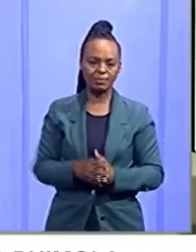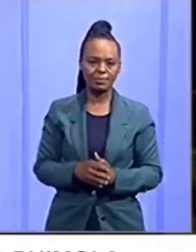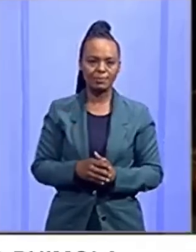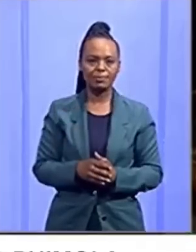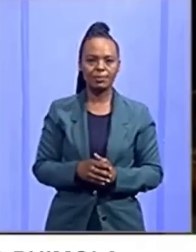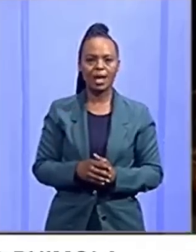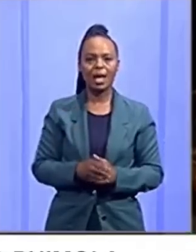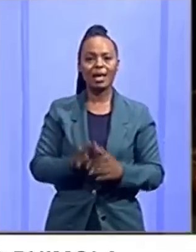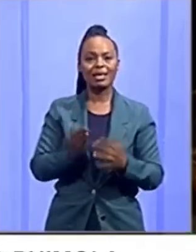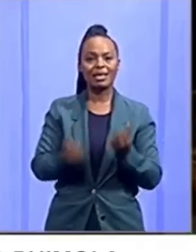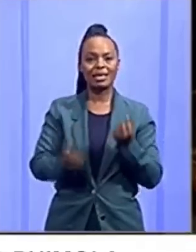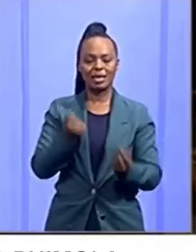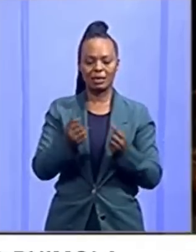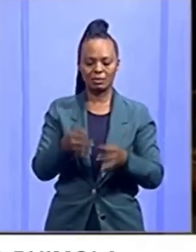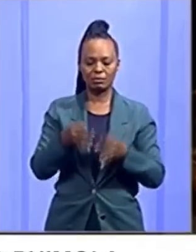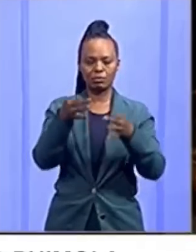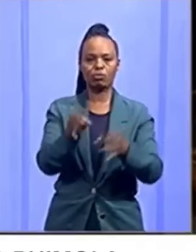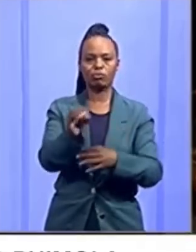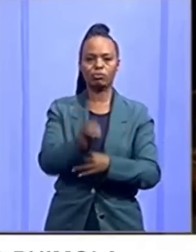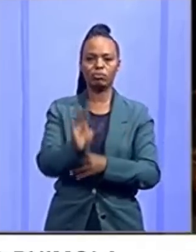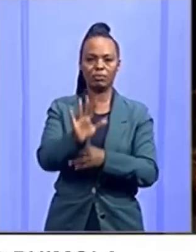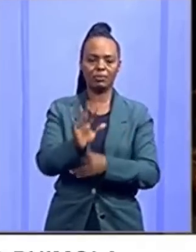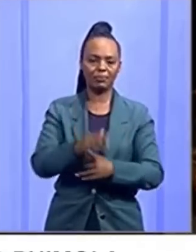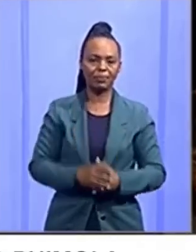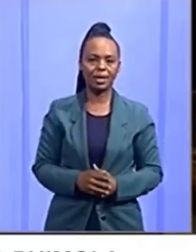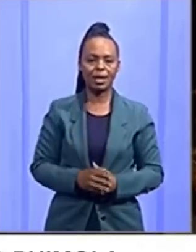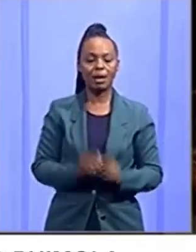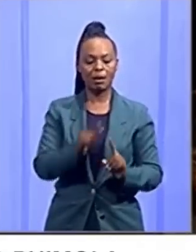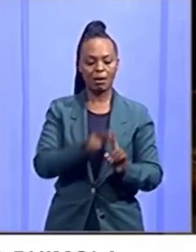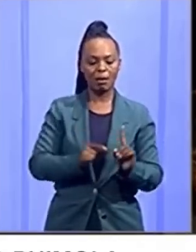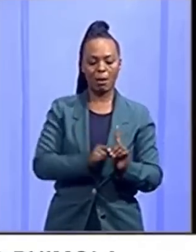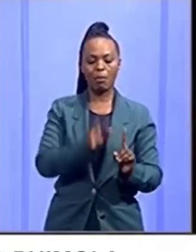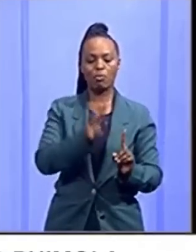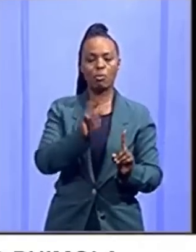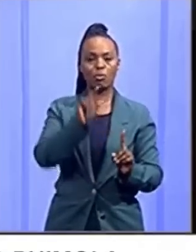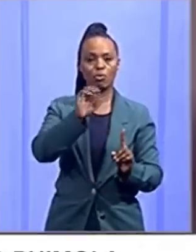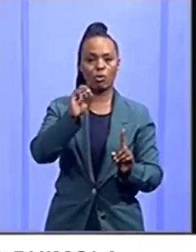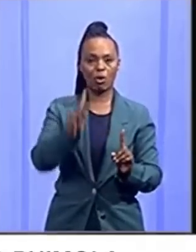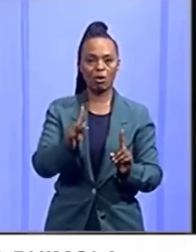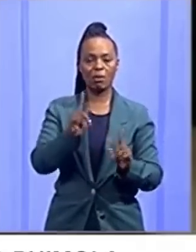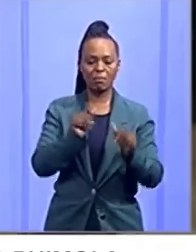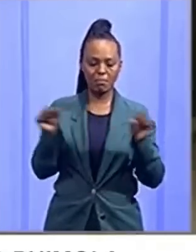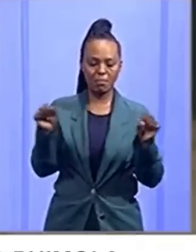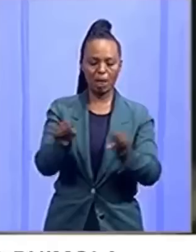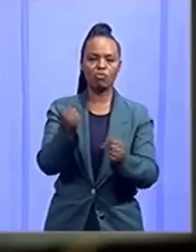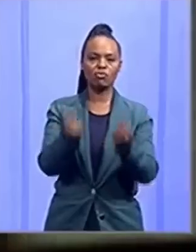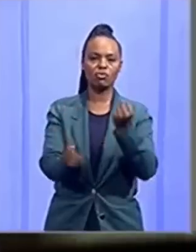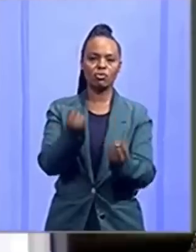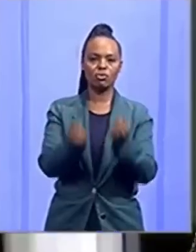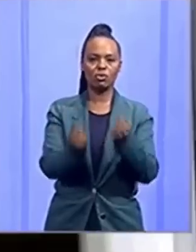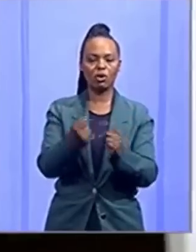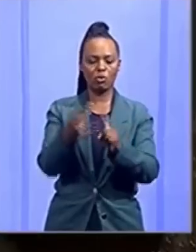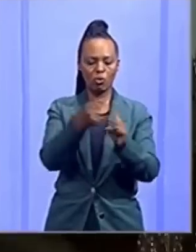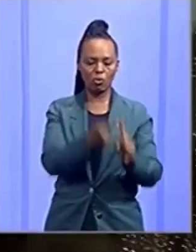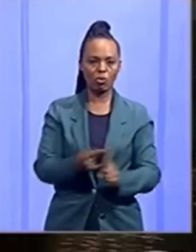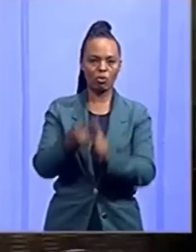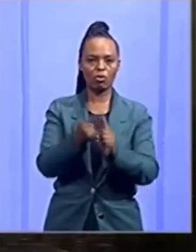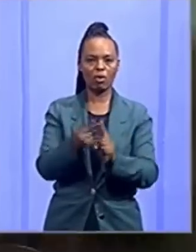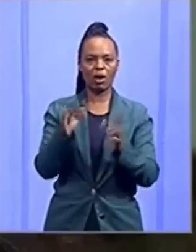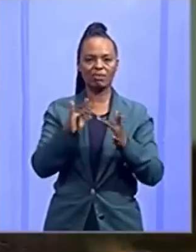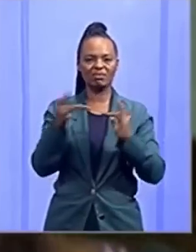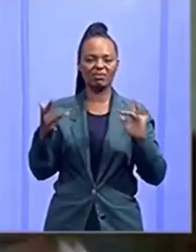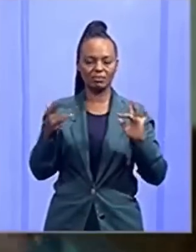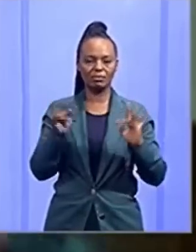e sutiseditswe go diphalane a le 5. Block o solofetse go tlhagelela gape kwa kgotlatshekelo ka mafaratlhatlha a internet.